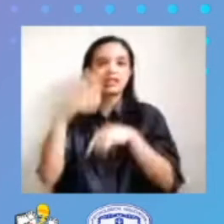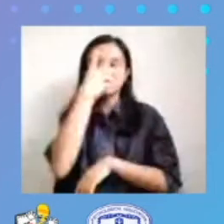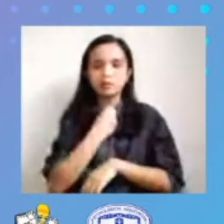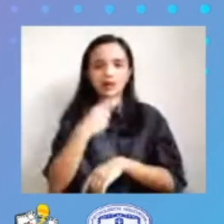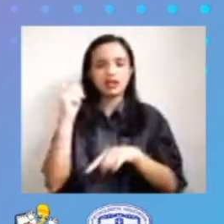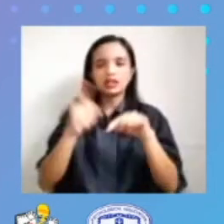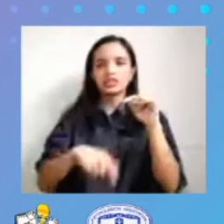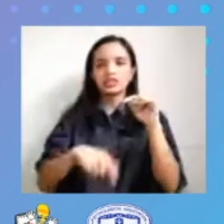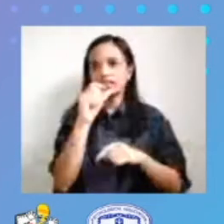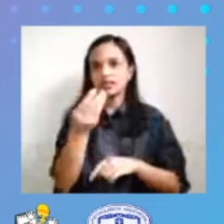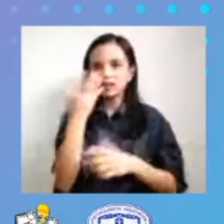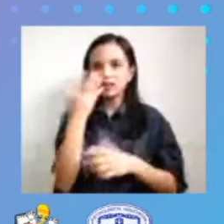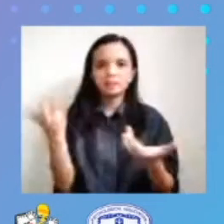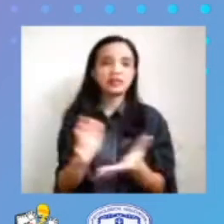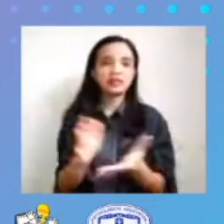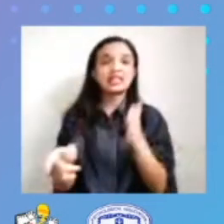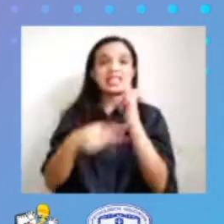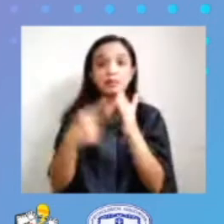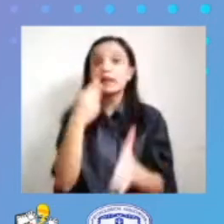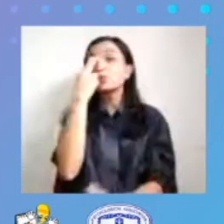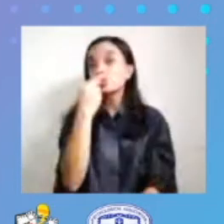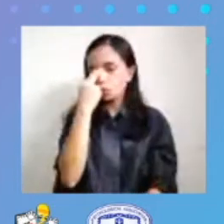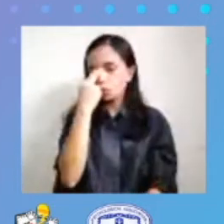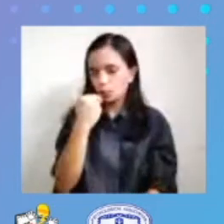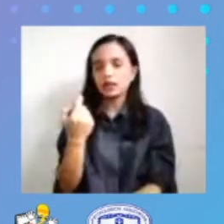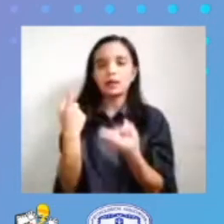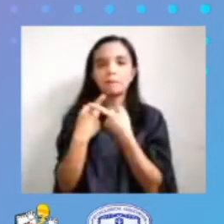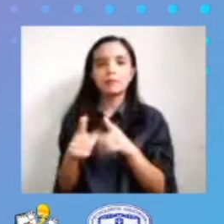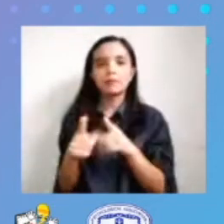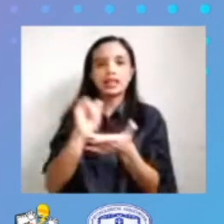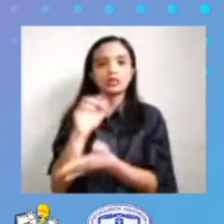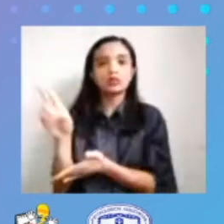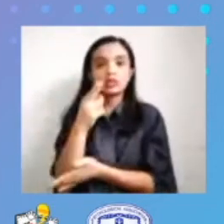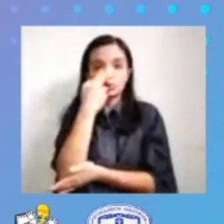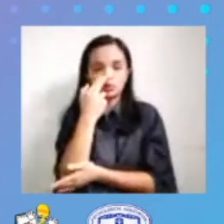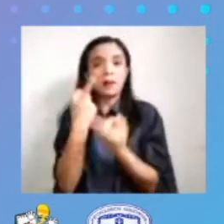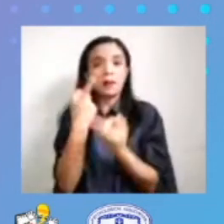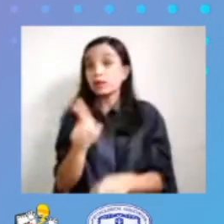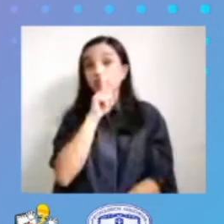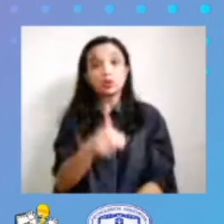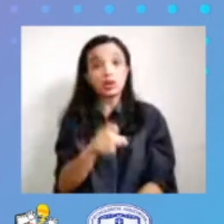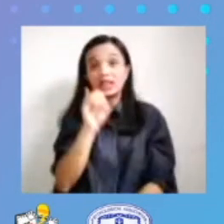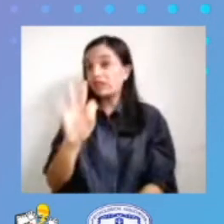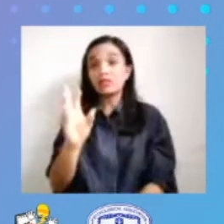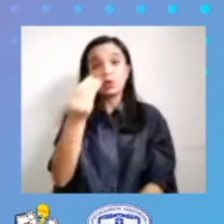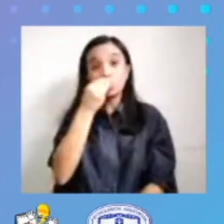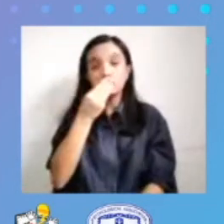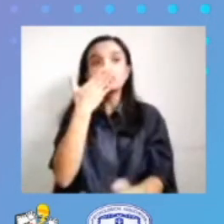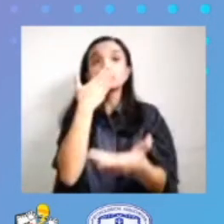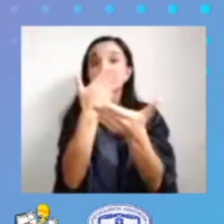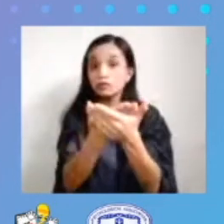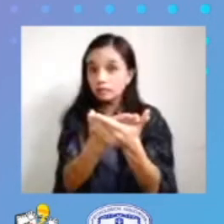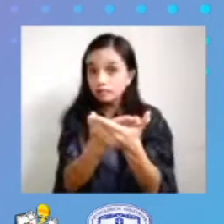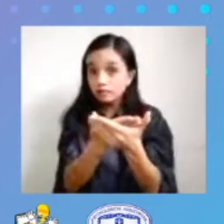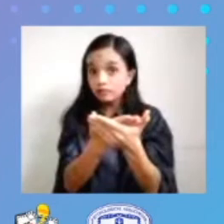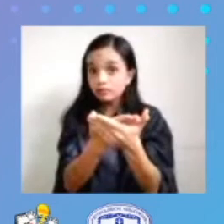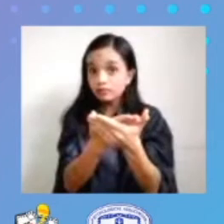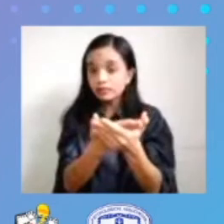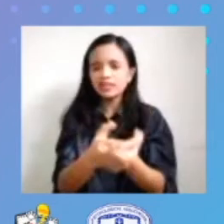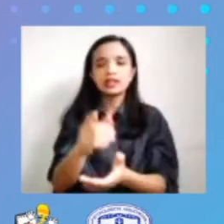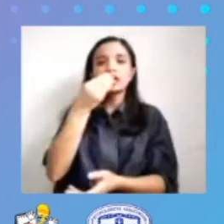determined by what you look like or how you look like or what you see in the mirror. It's not determined by what you see on the scale also,